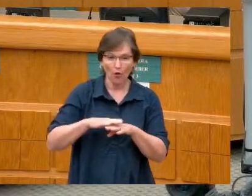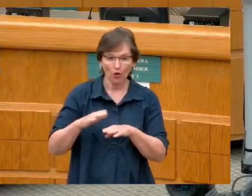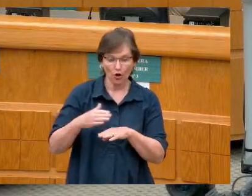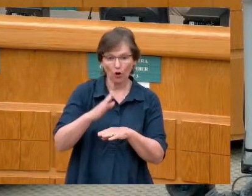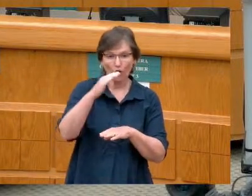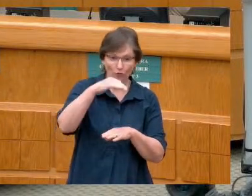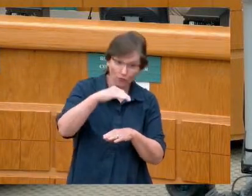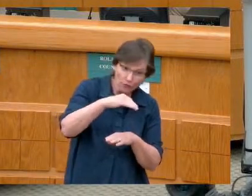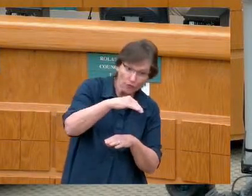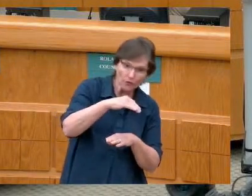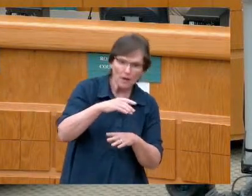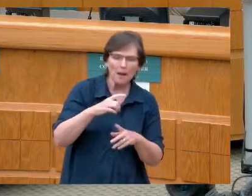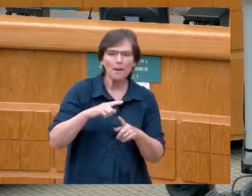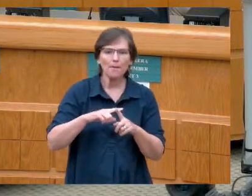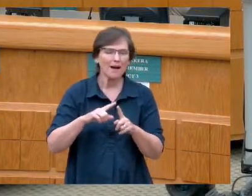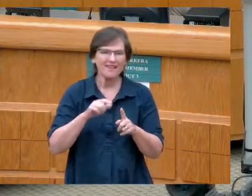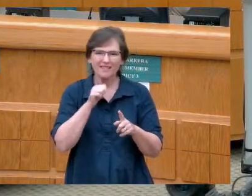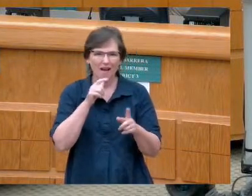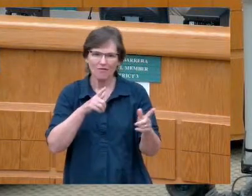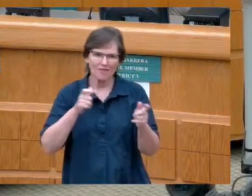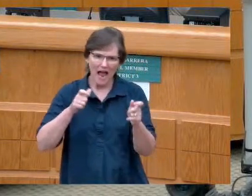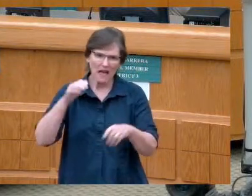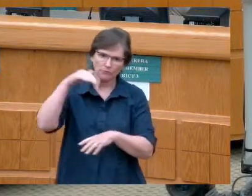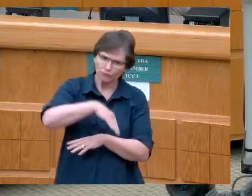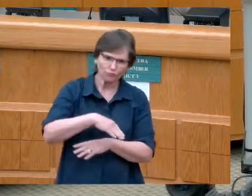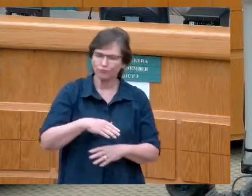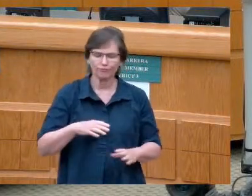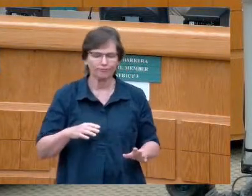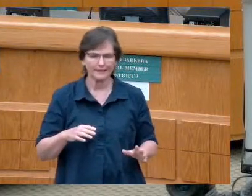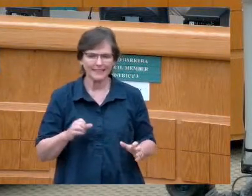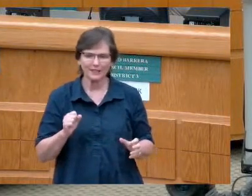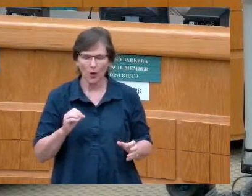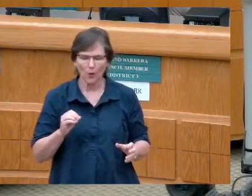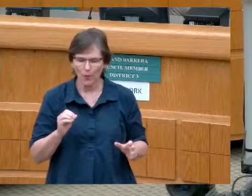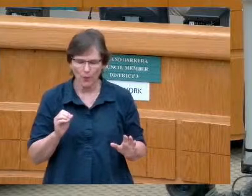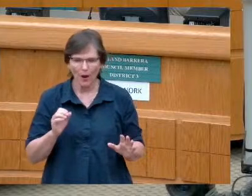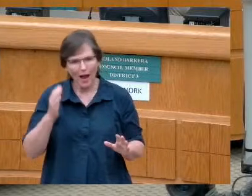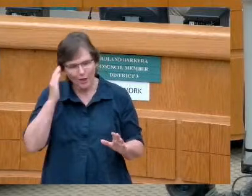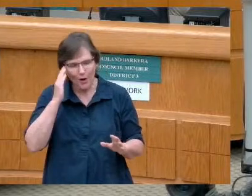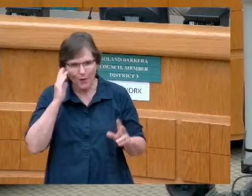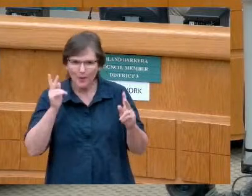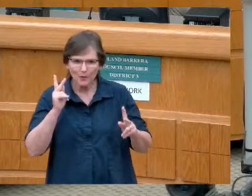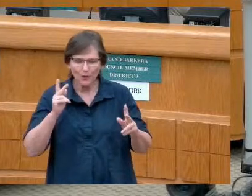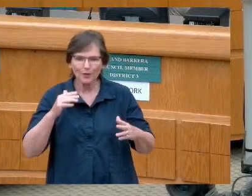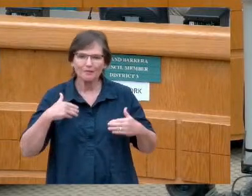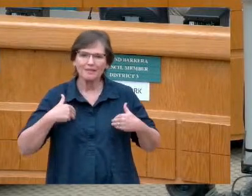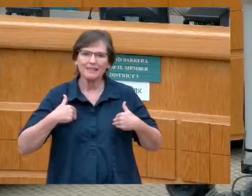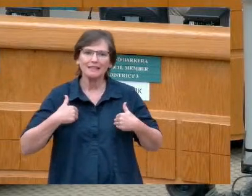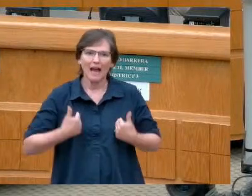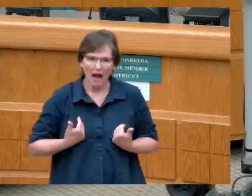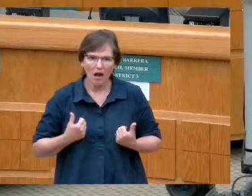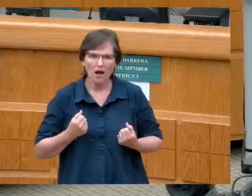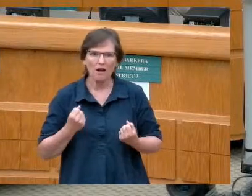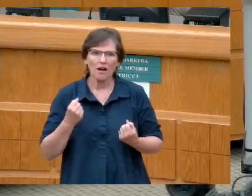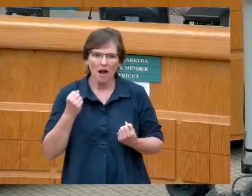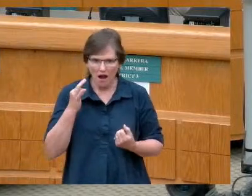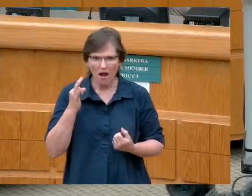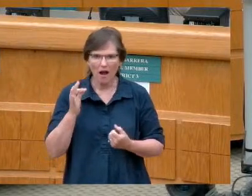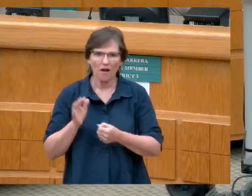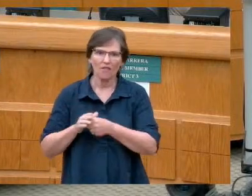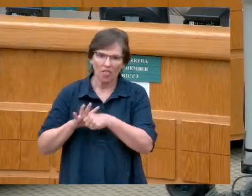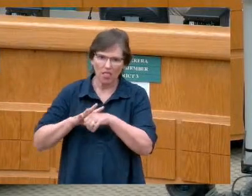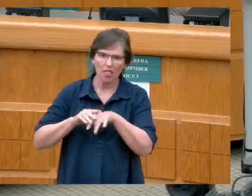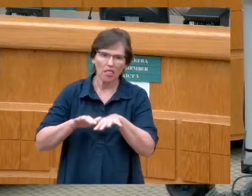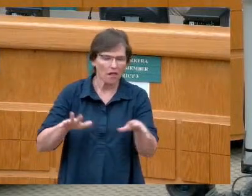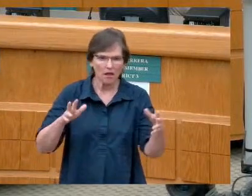But again, just as I know you get tired of this, but hang in there, continue to do